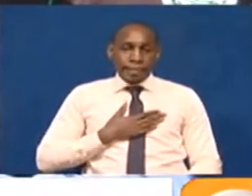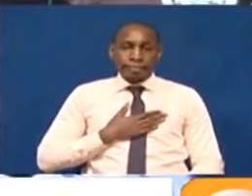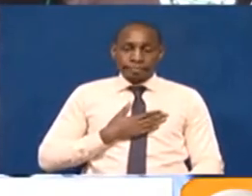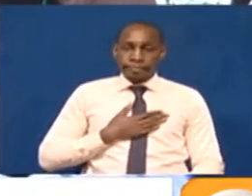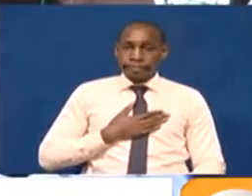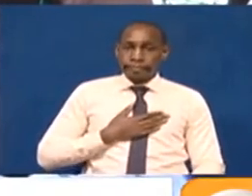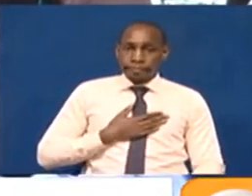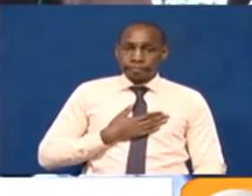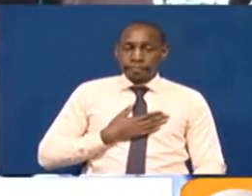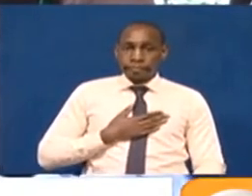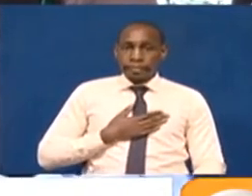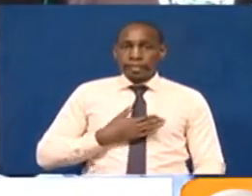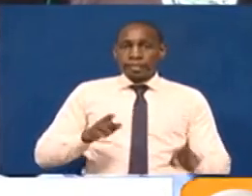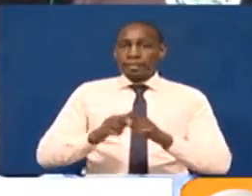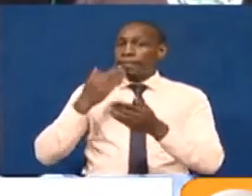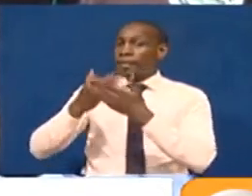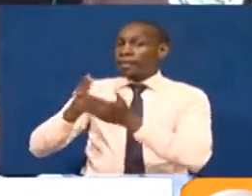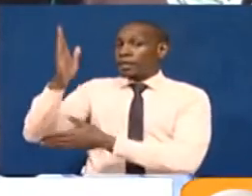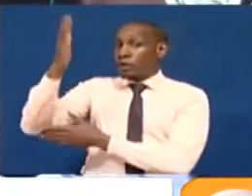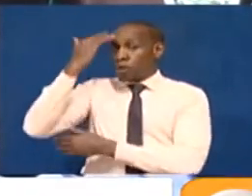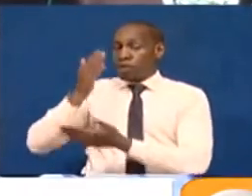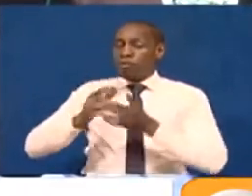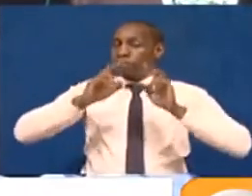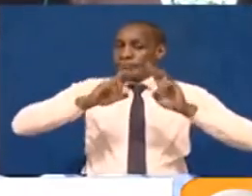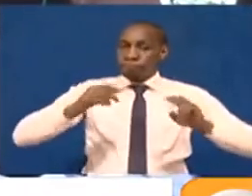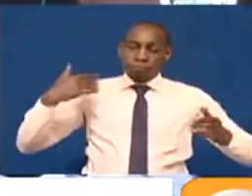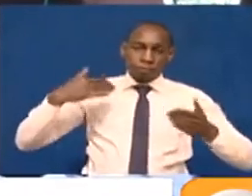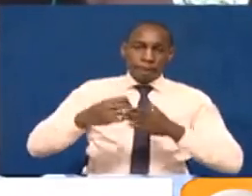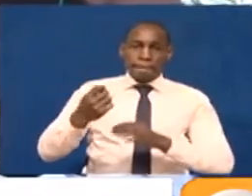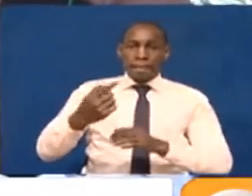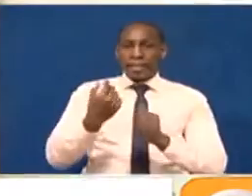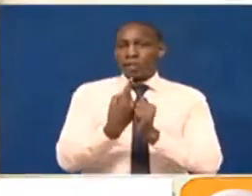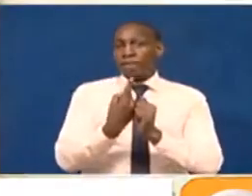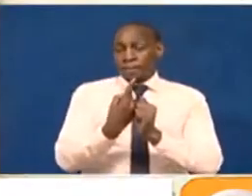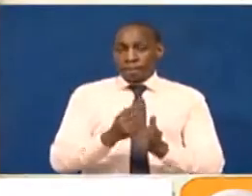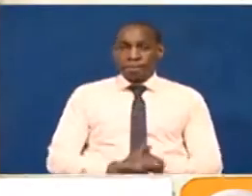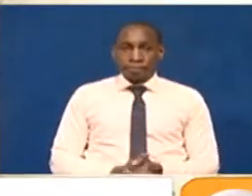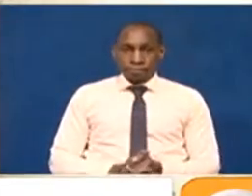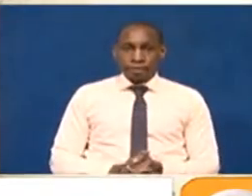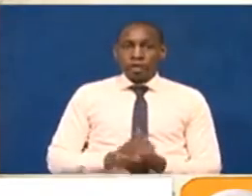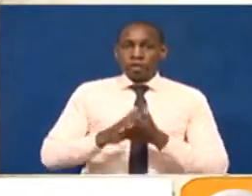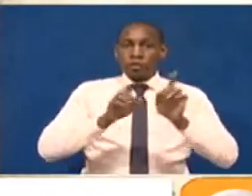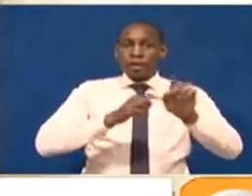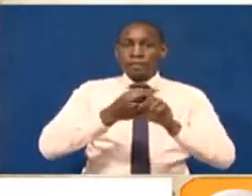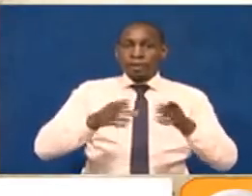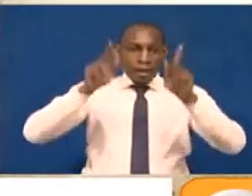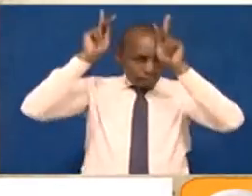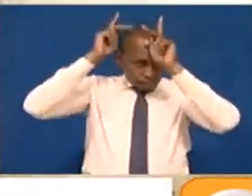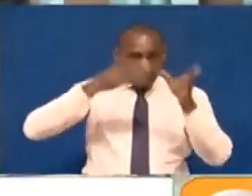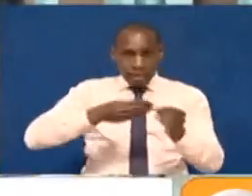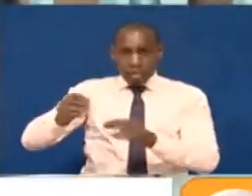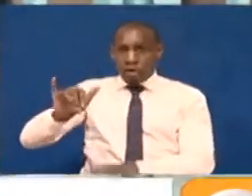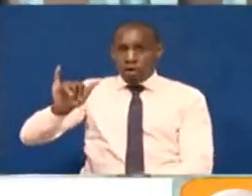brother. Na nimeshukuru Mungu juu nimemtafuta tangu mwezi wa 11. Wahito, who traveled from Kakamega to